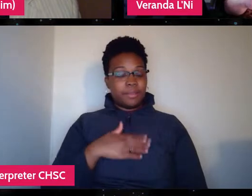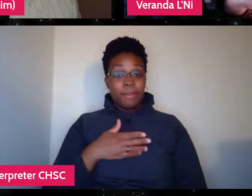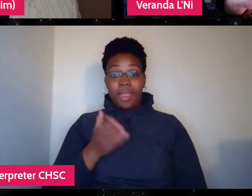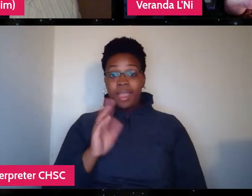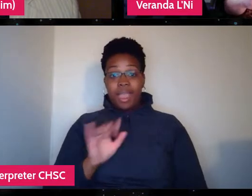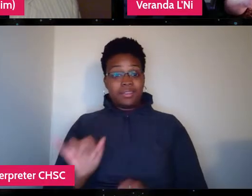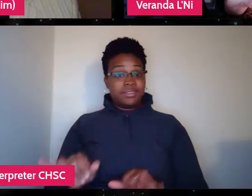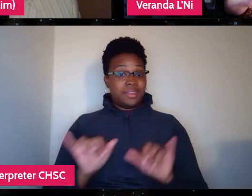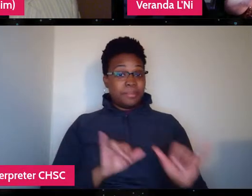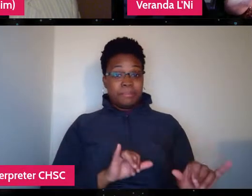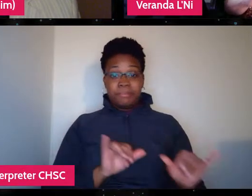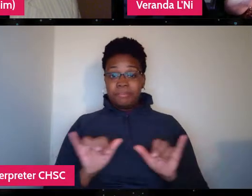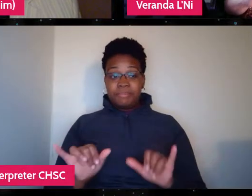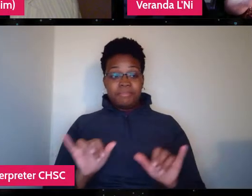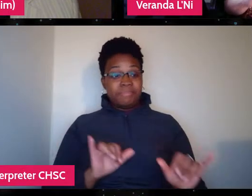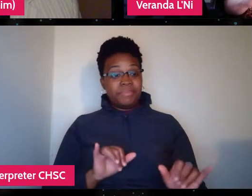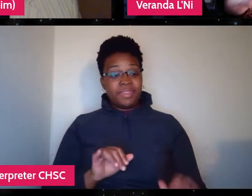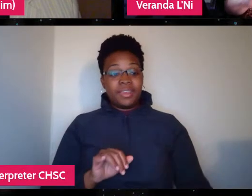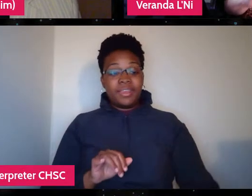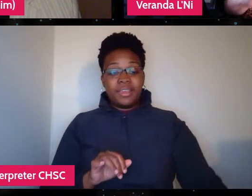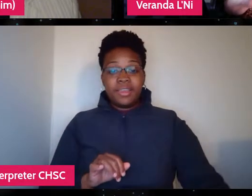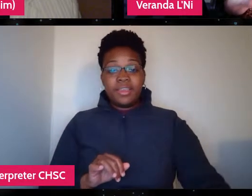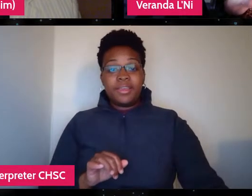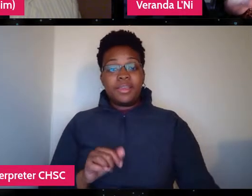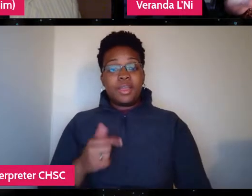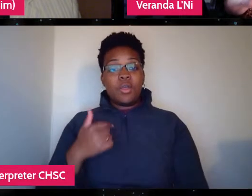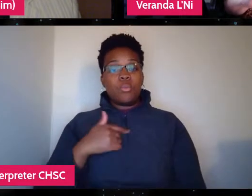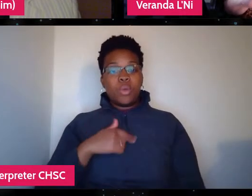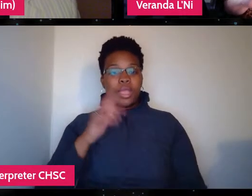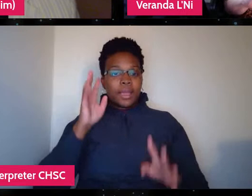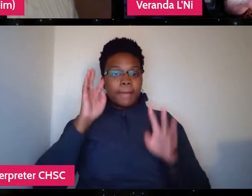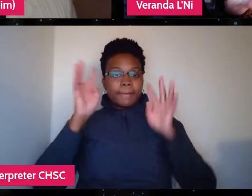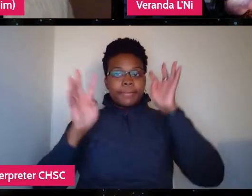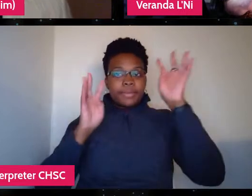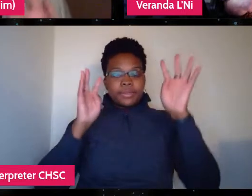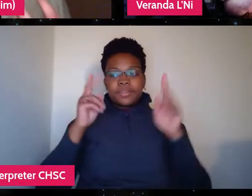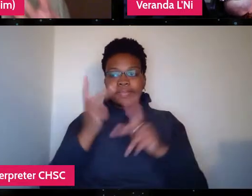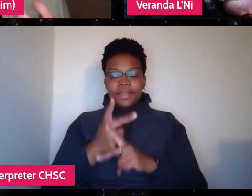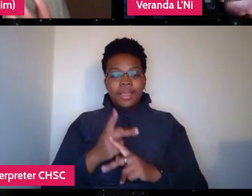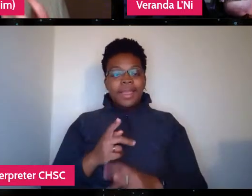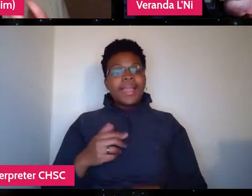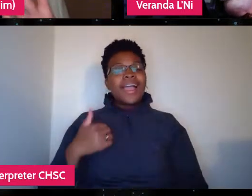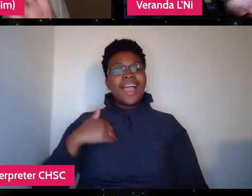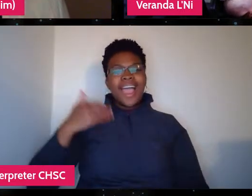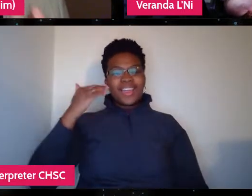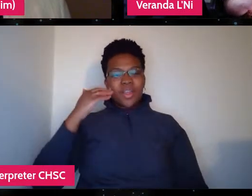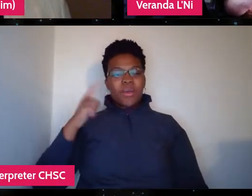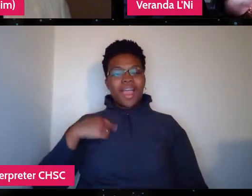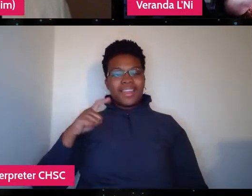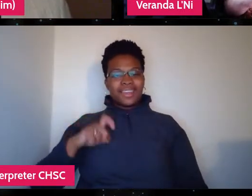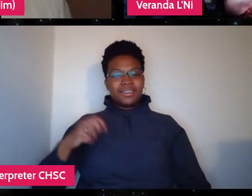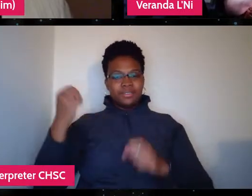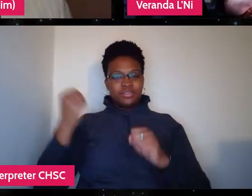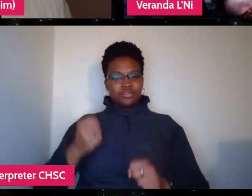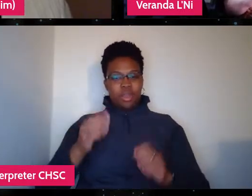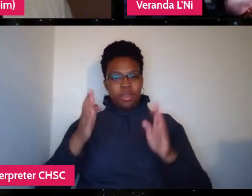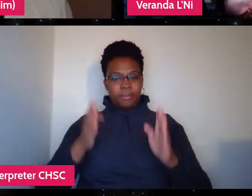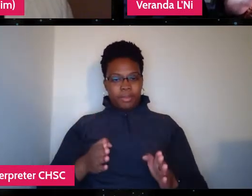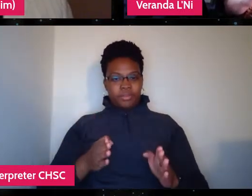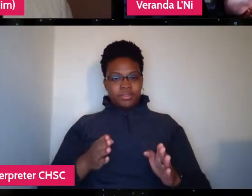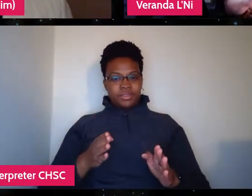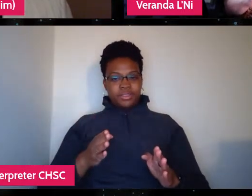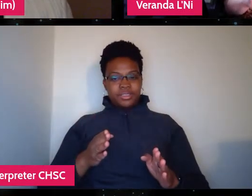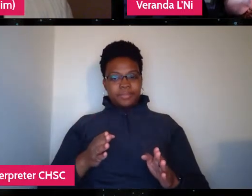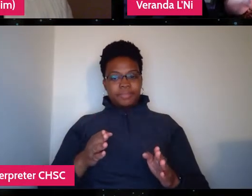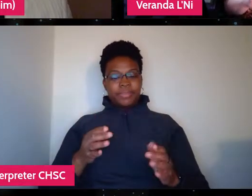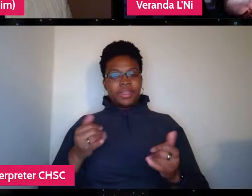thing. You know, we brainstormed, like, who I knew that I needed to be, like, a strong person to play the part of